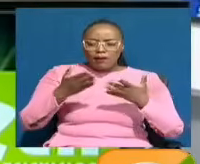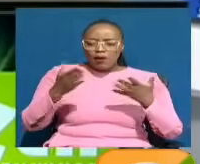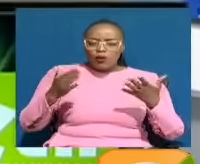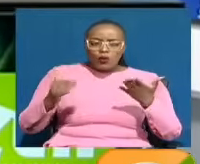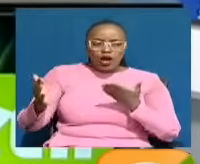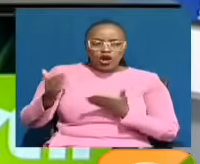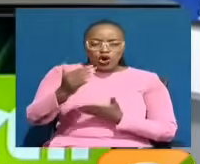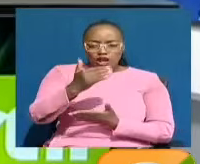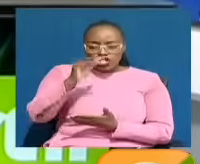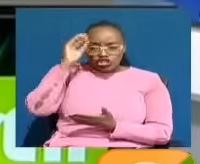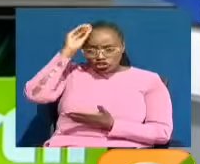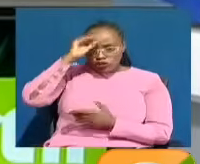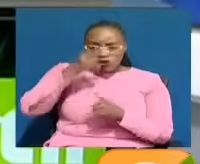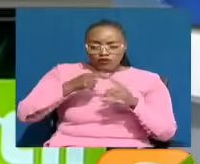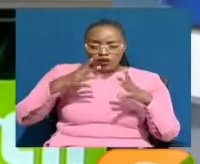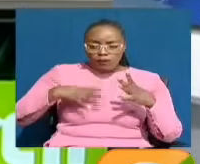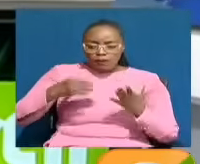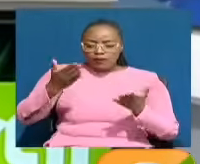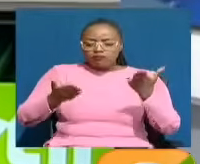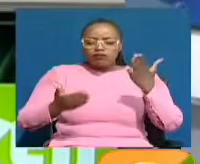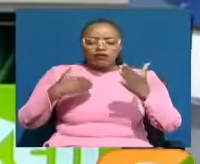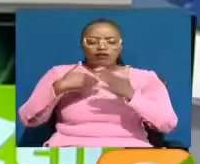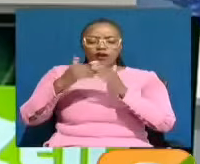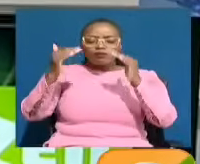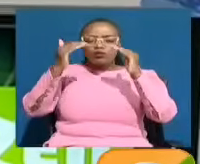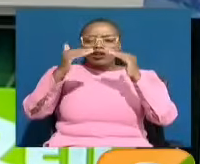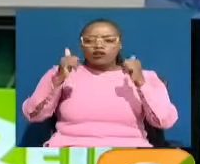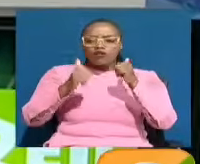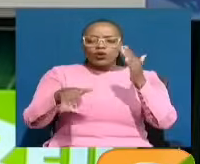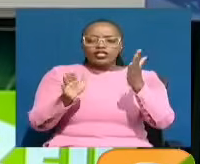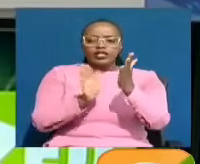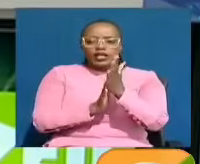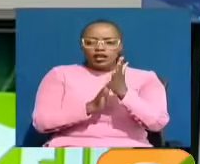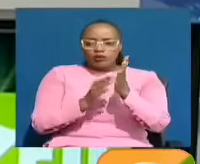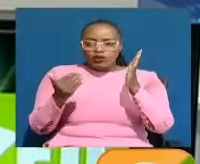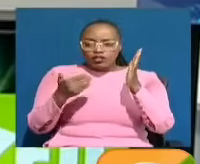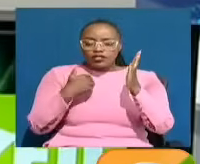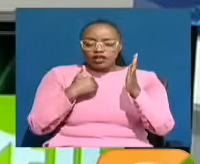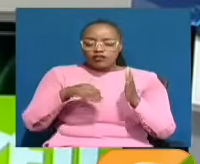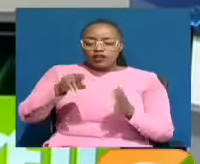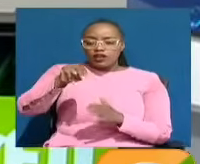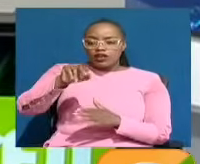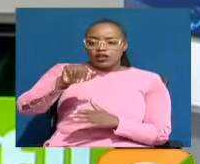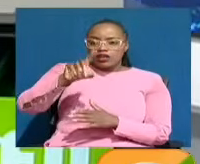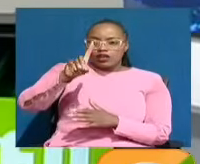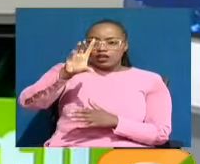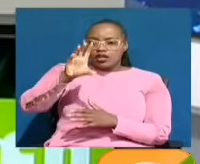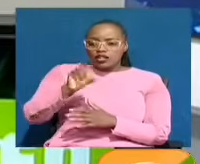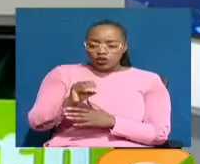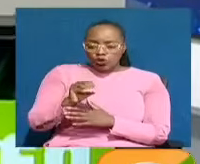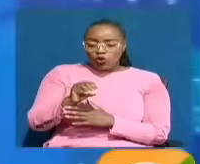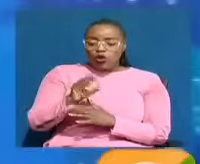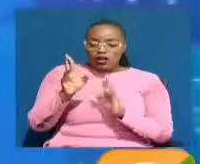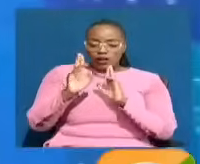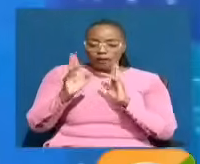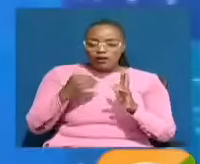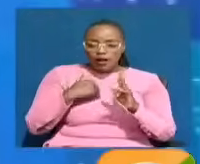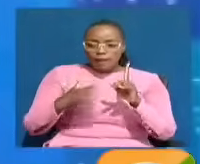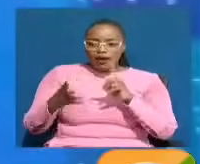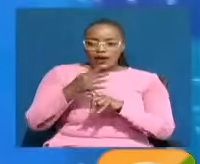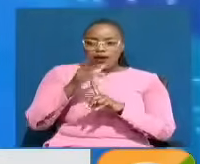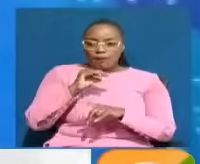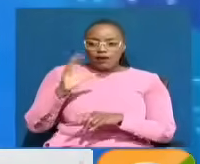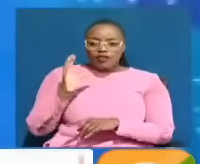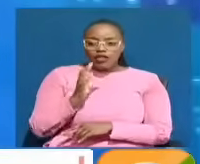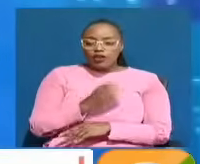people because we are assessing to what extent the recommendations that have been put in the NADCO report have been actualized. This committee for the first time has